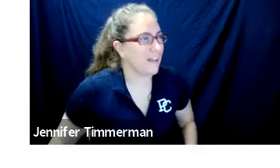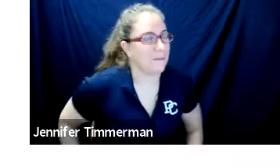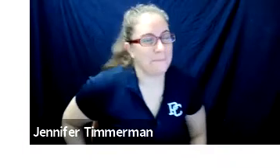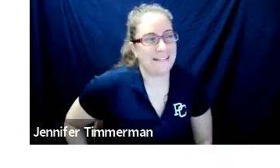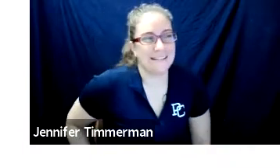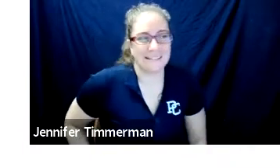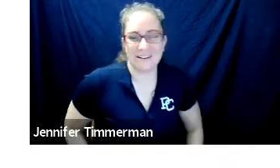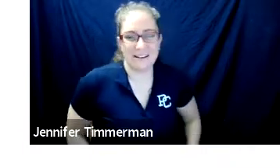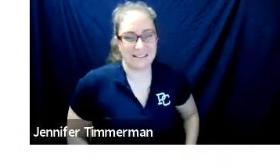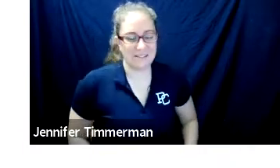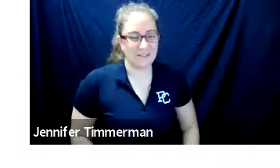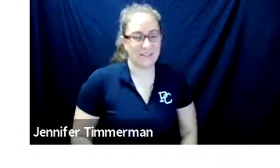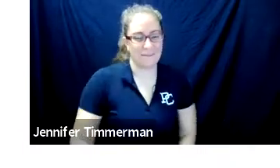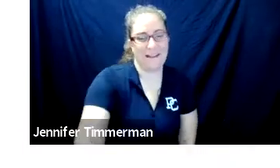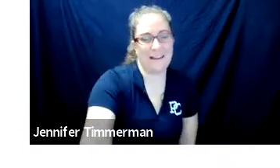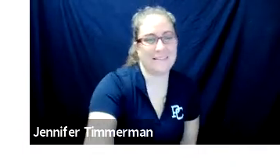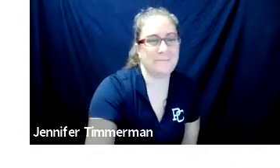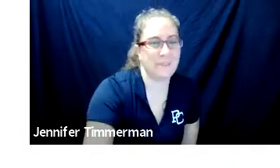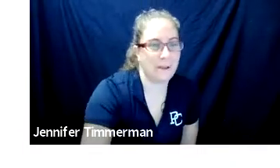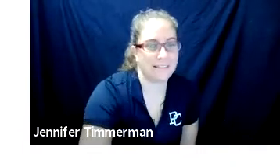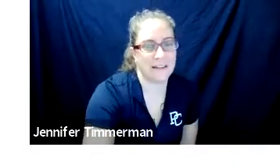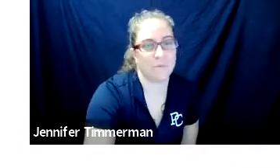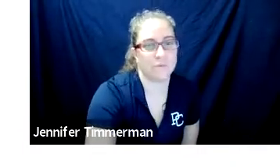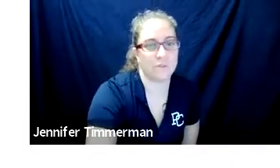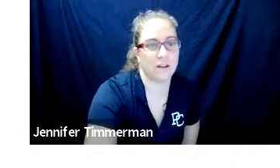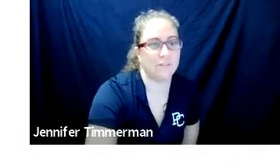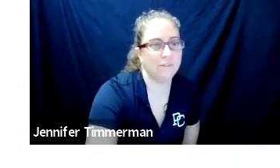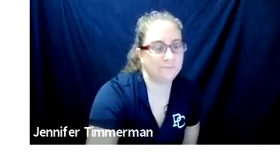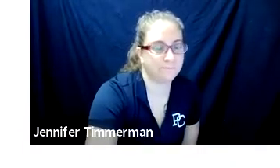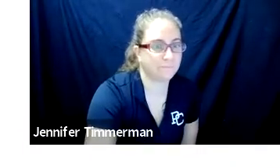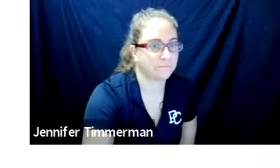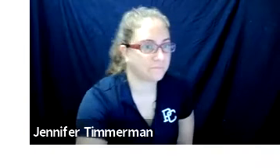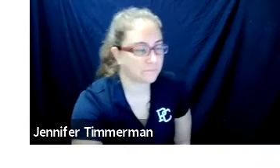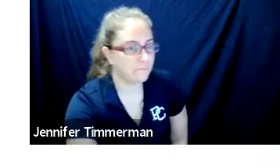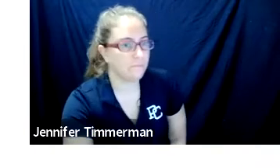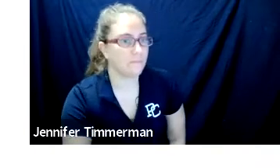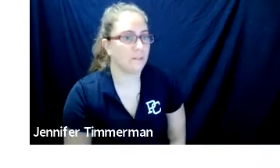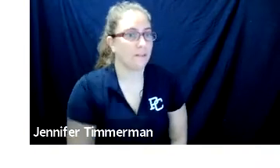Nice job. And Benita, I saw your hands too. Good job, guys. Okay, so now we'll switch back over.